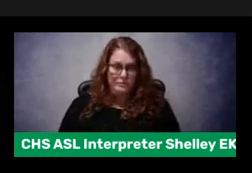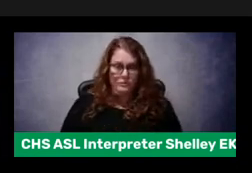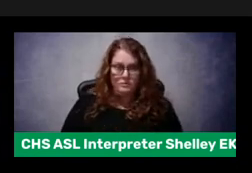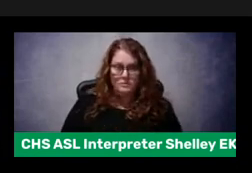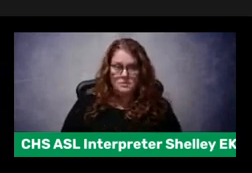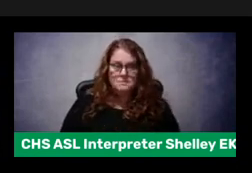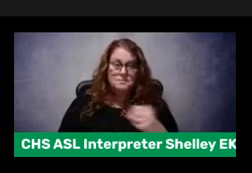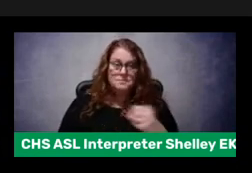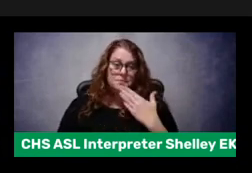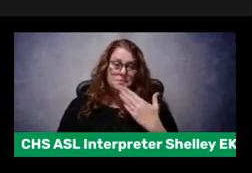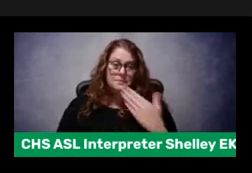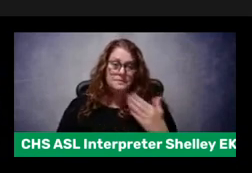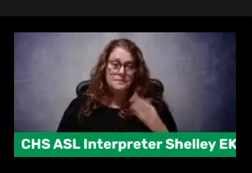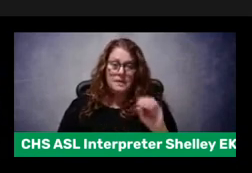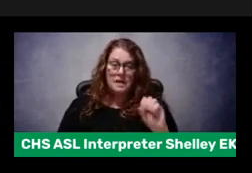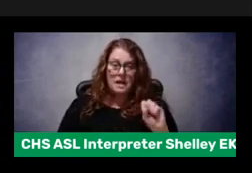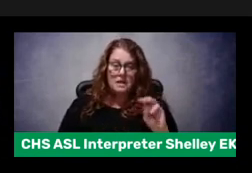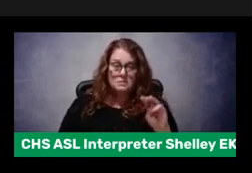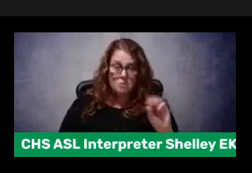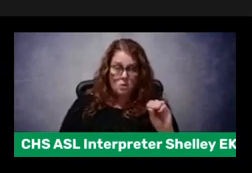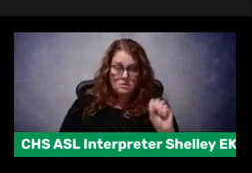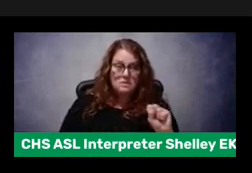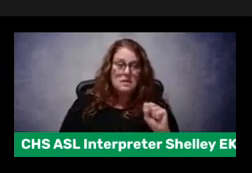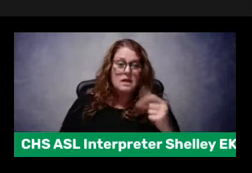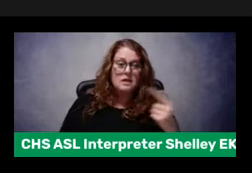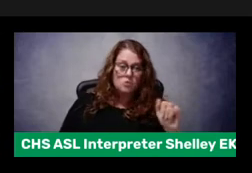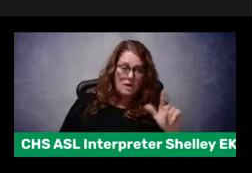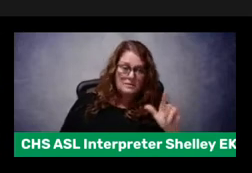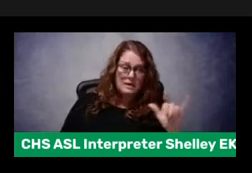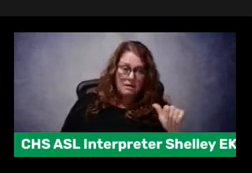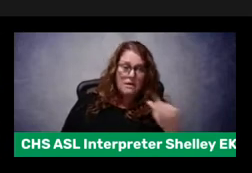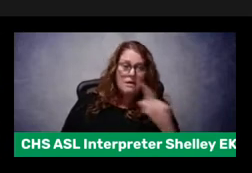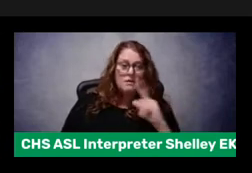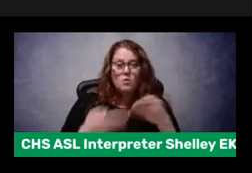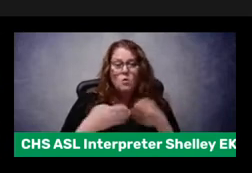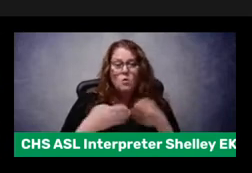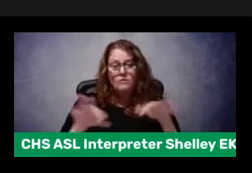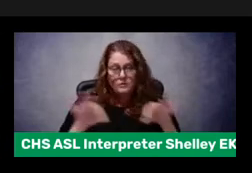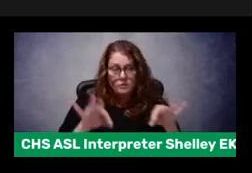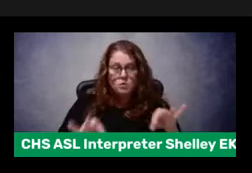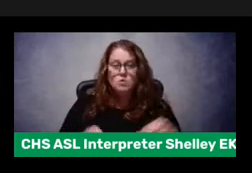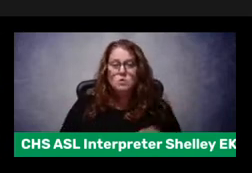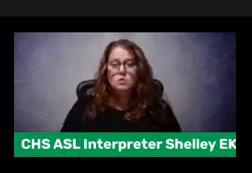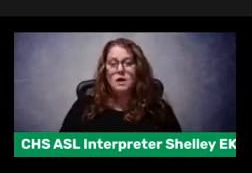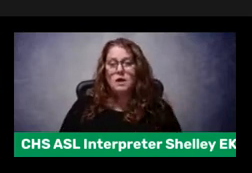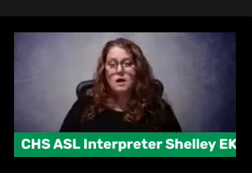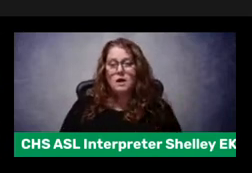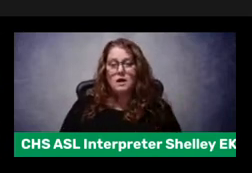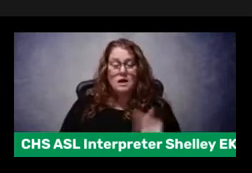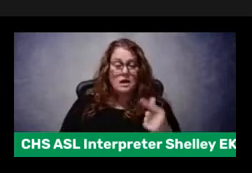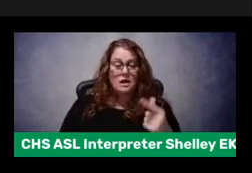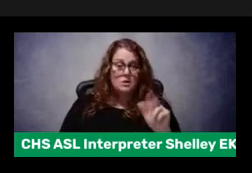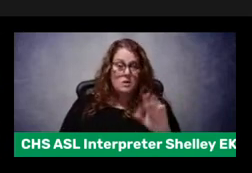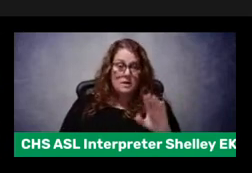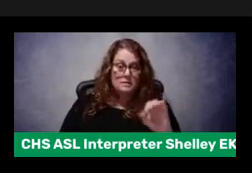Yes, thank you, Cosmos and Graciela, for giving that overview. And as Graciela